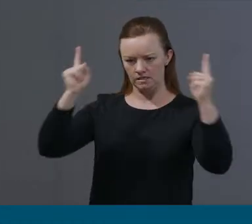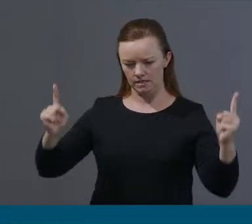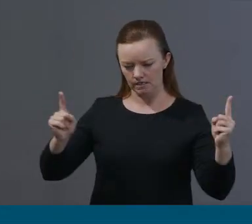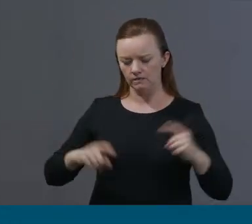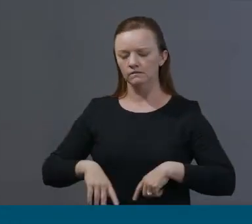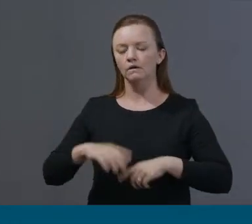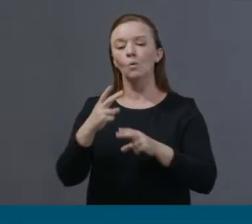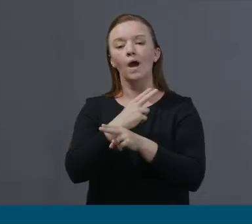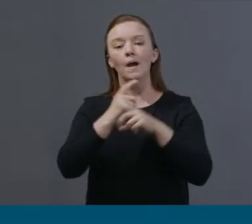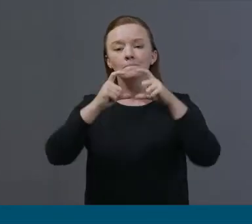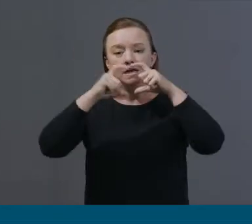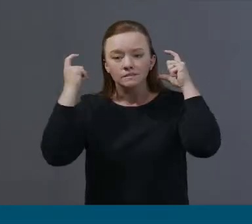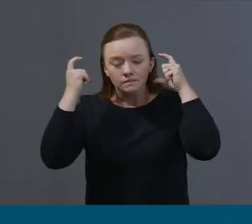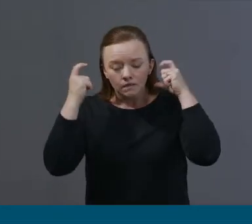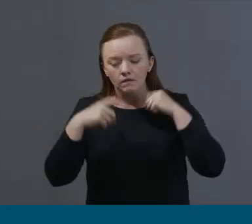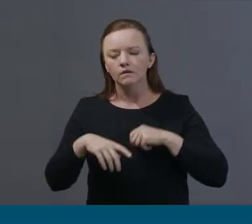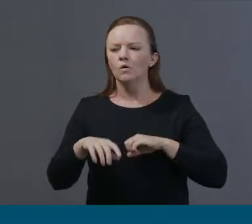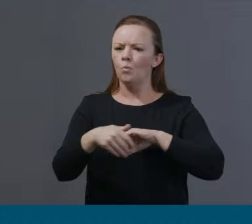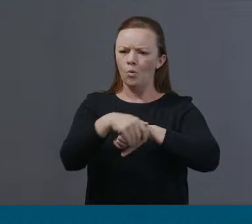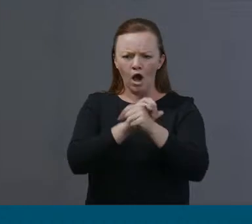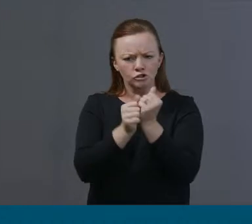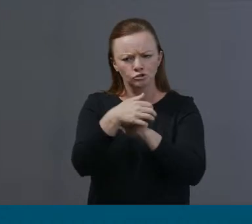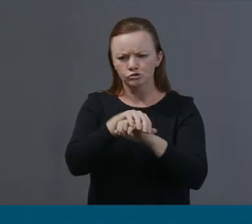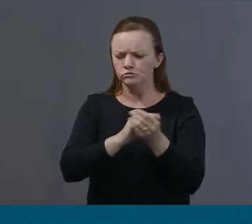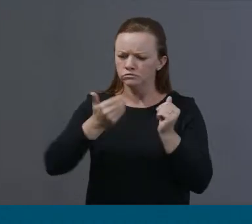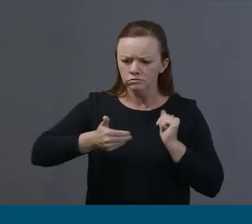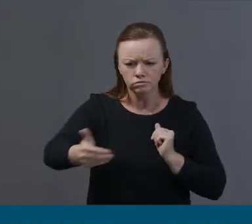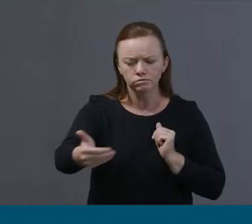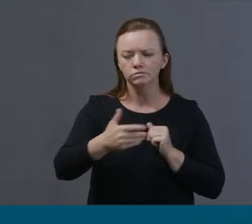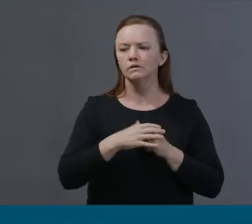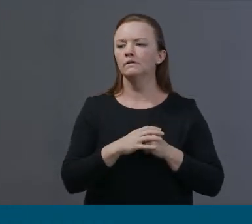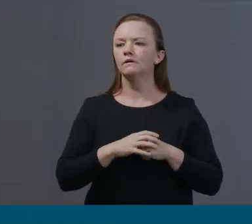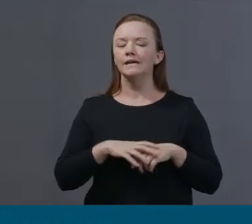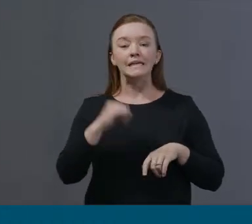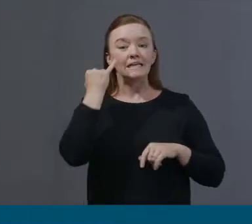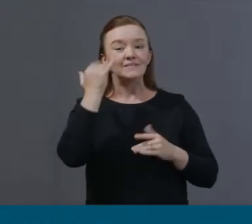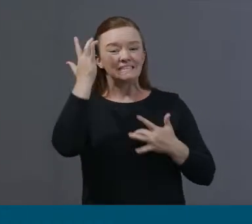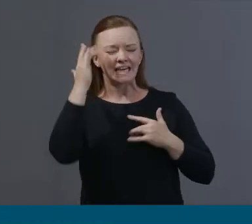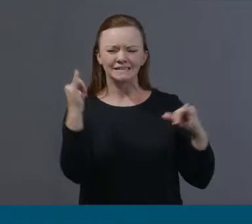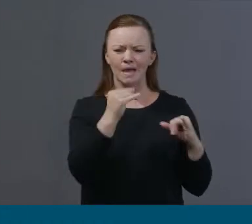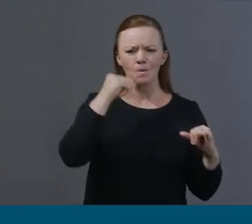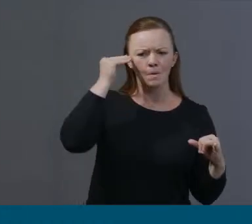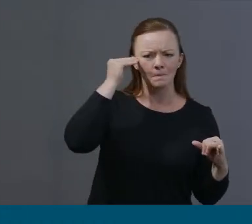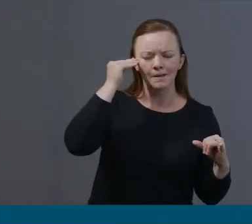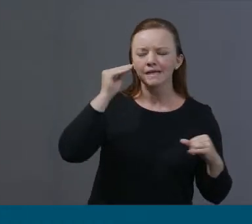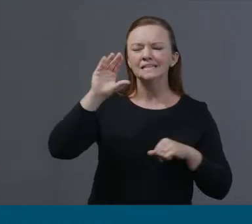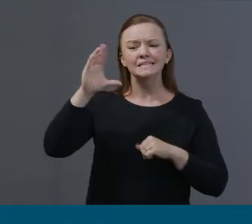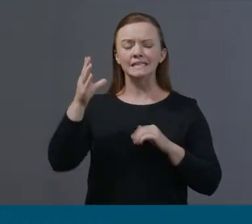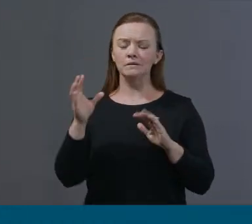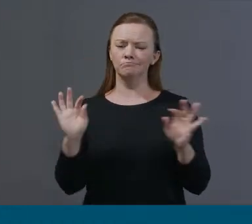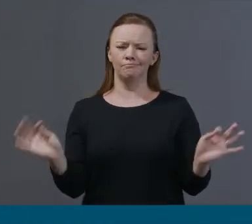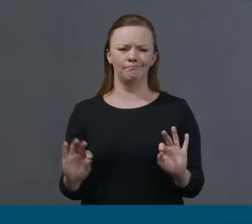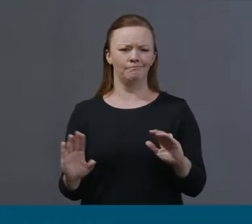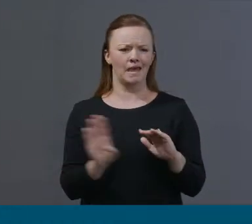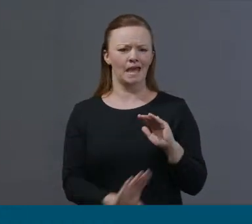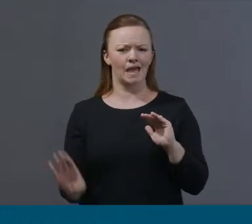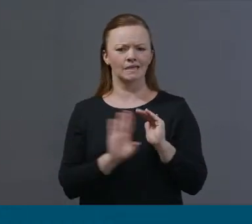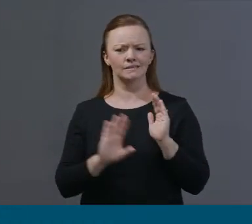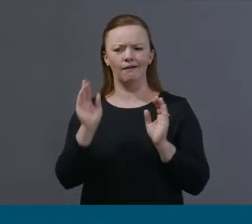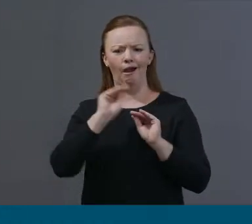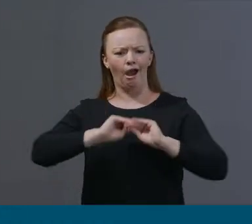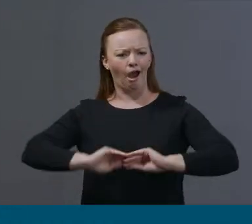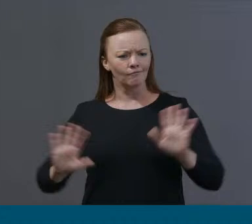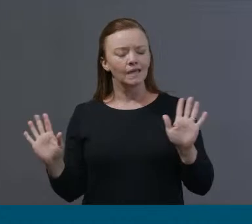and staying home when sick sound like such fundamentals, but they really are the biggest difference makers we